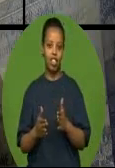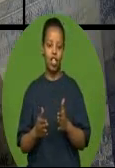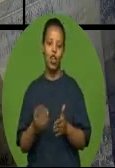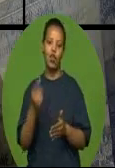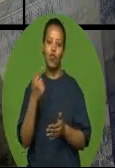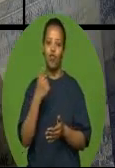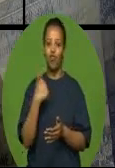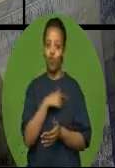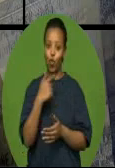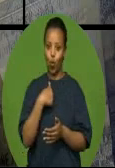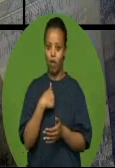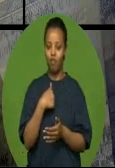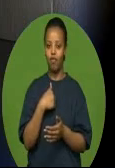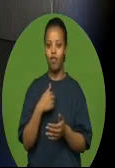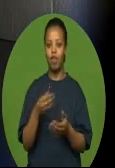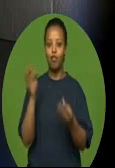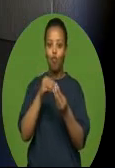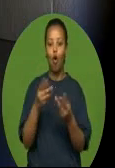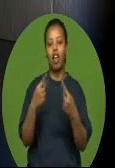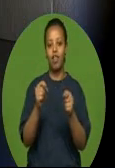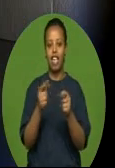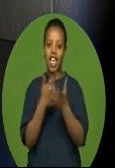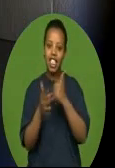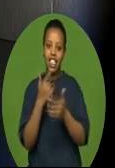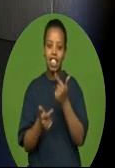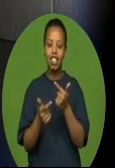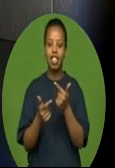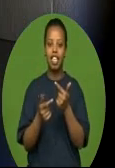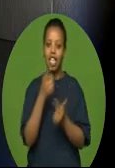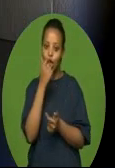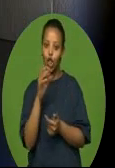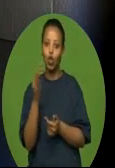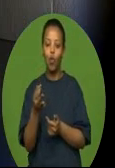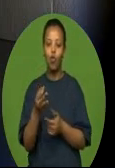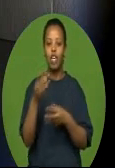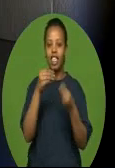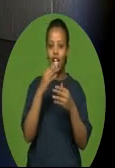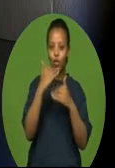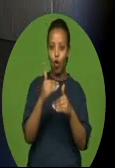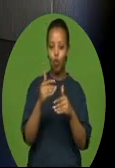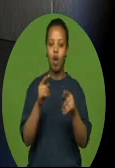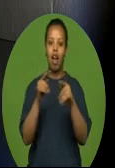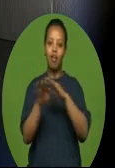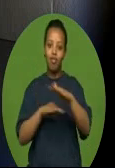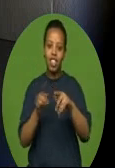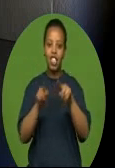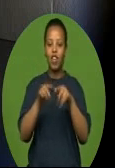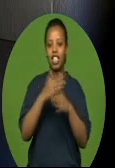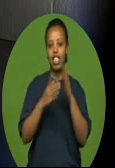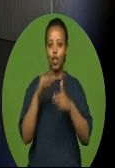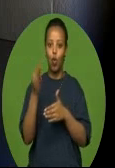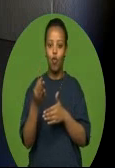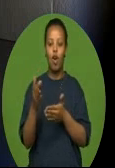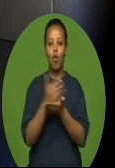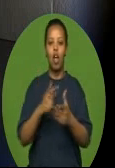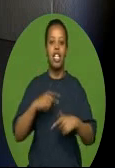Students, we have one more activity. Discuss the trends of sales volume under the different stages of product